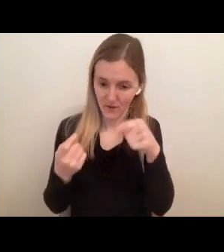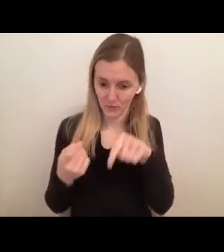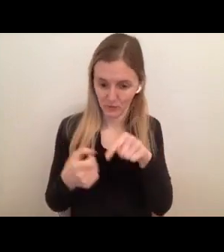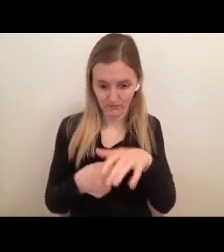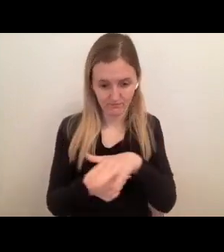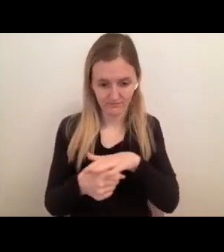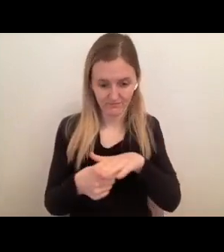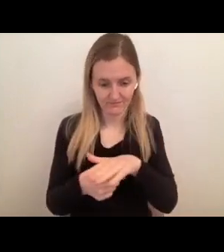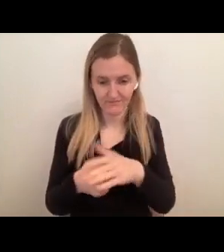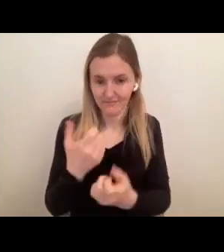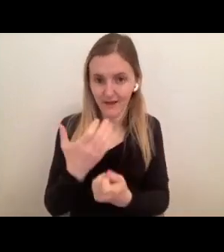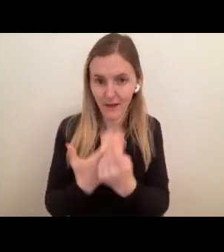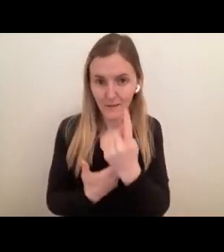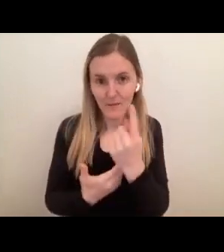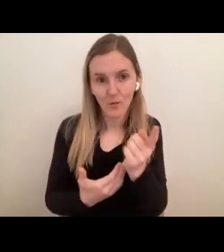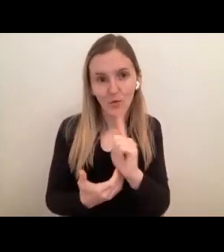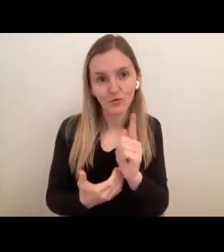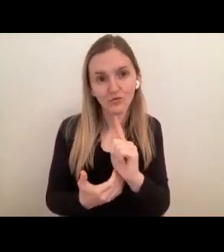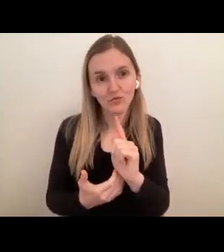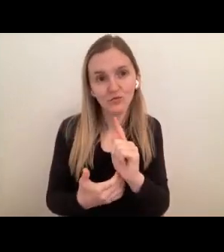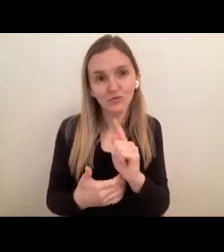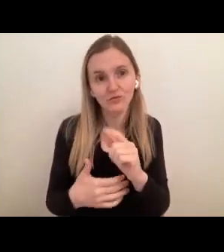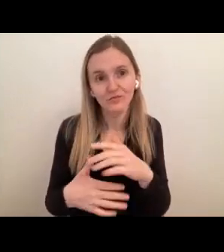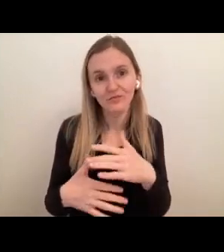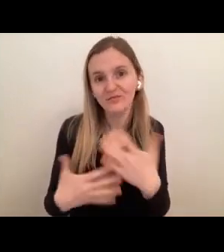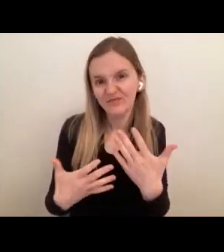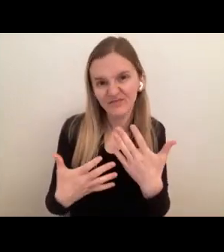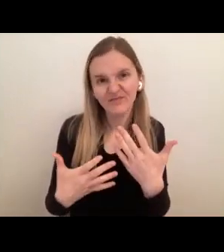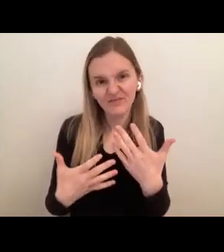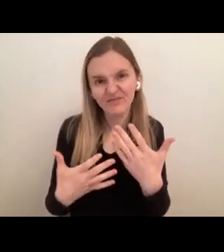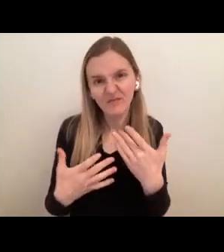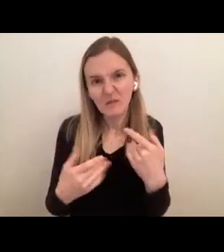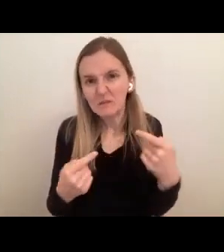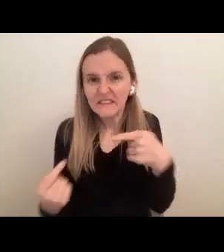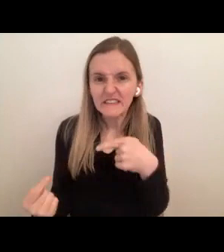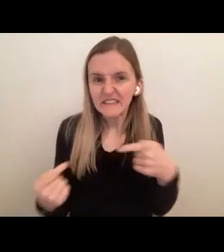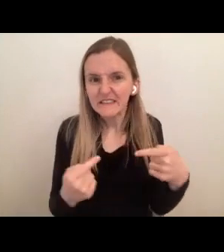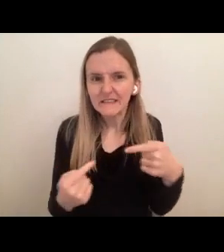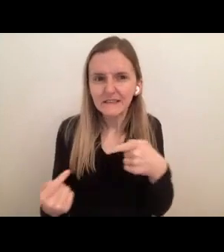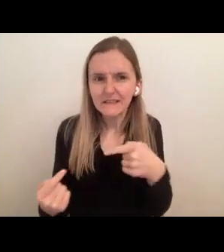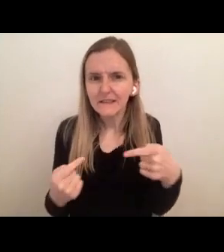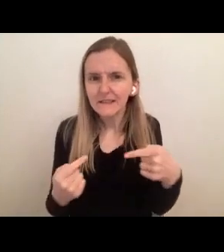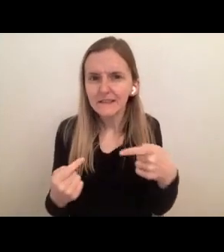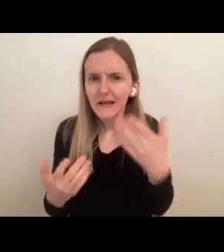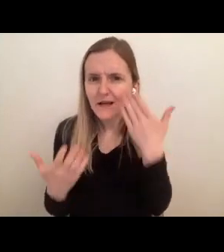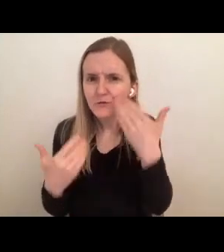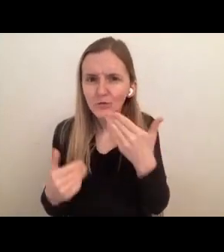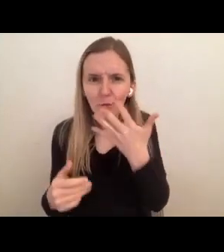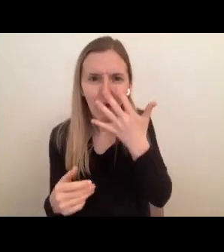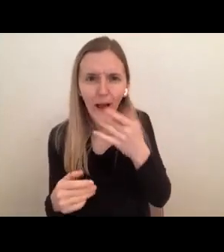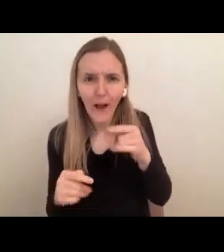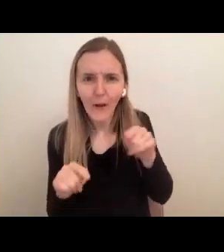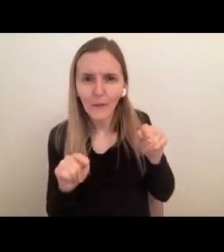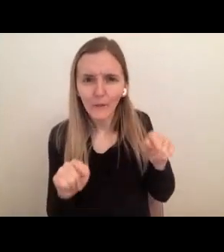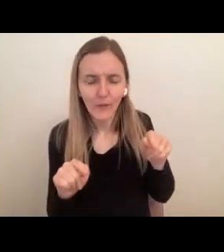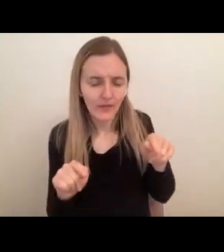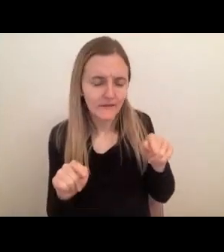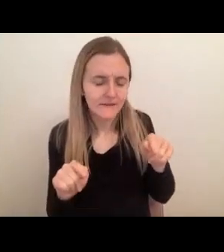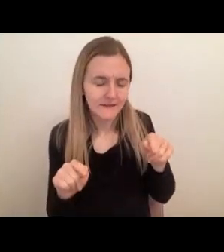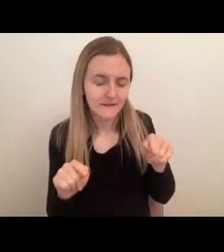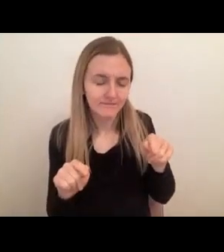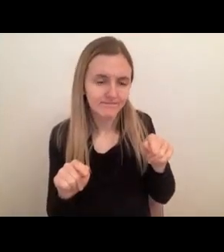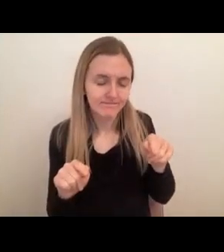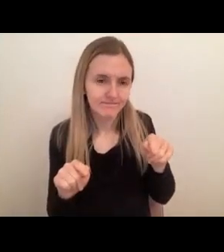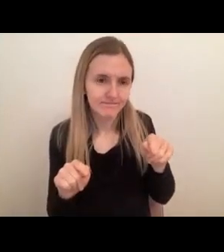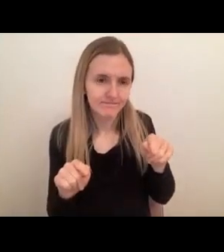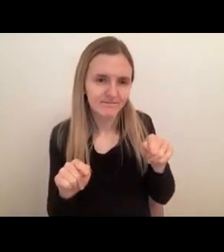idea that there is a kind of, there's this sibling rivalry. I don't know how old your children are, but I can imagine,